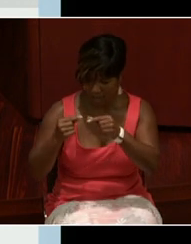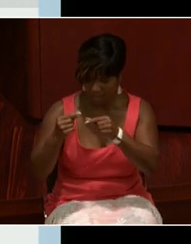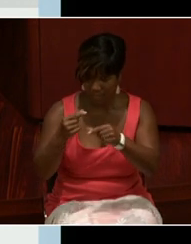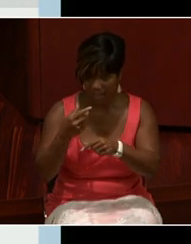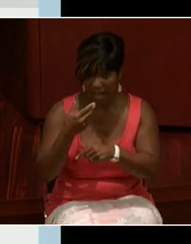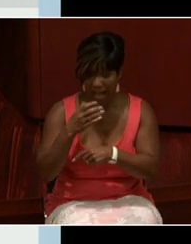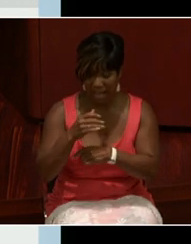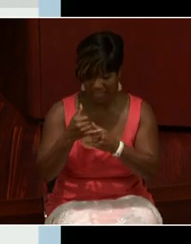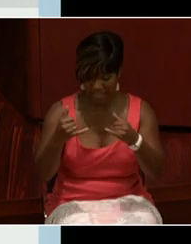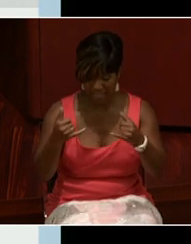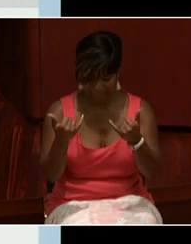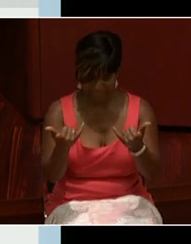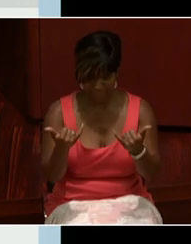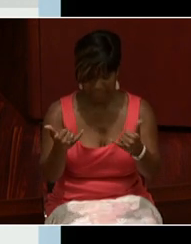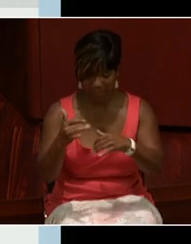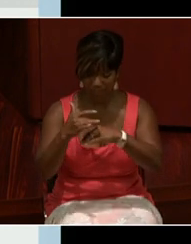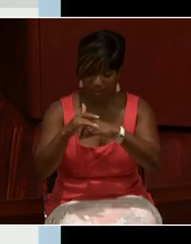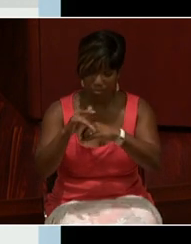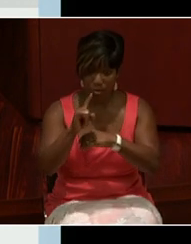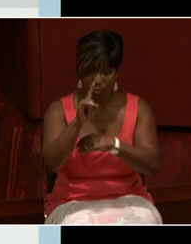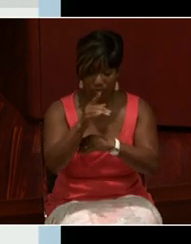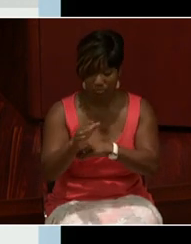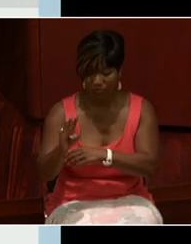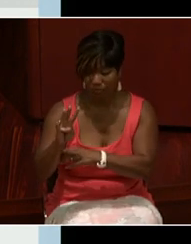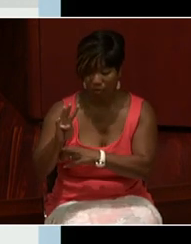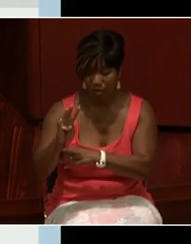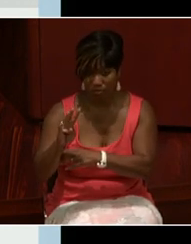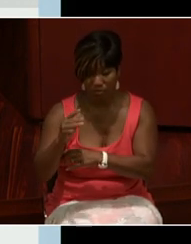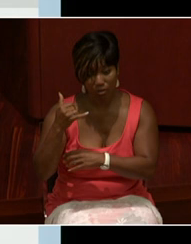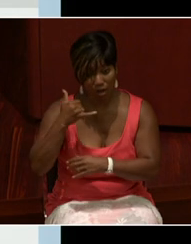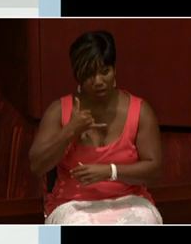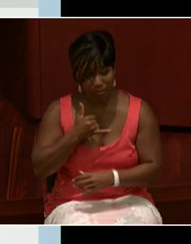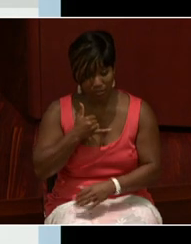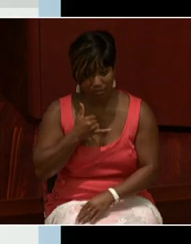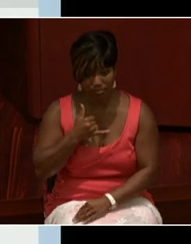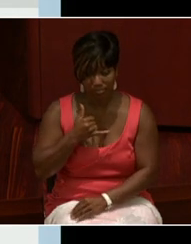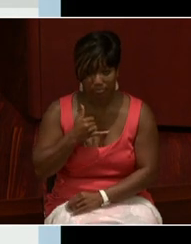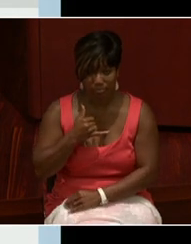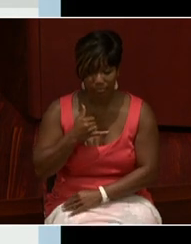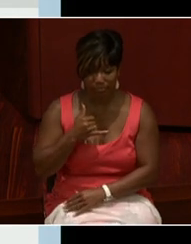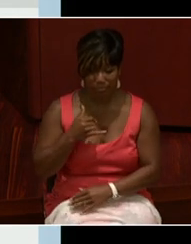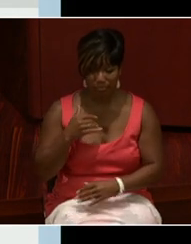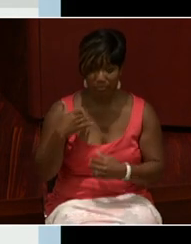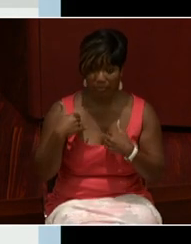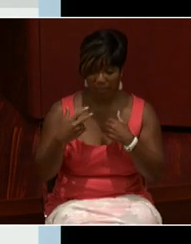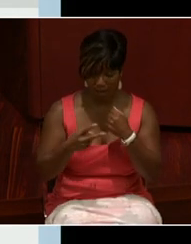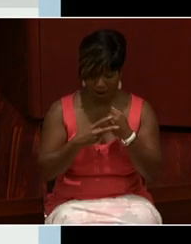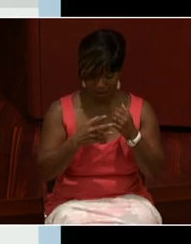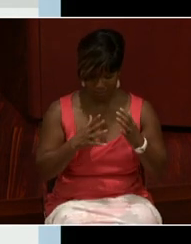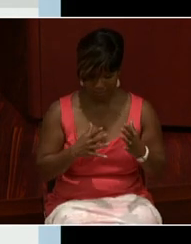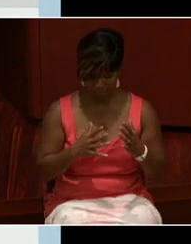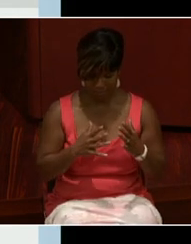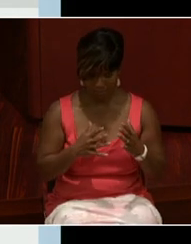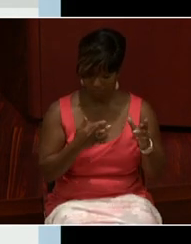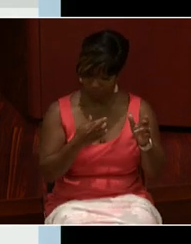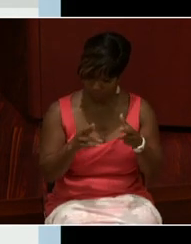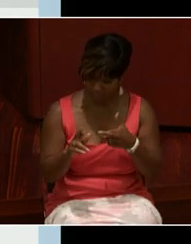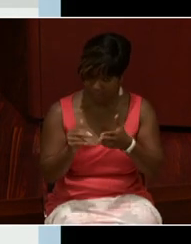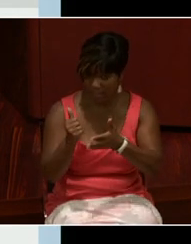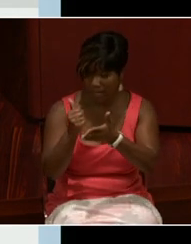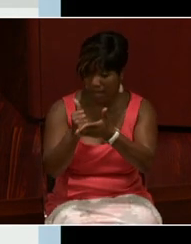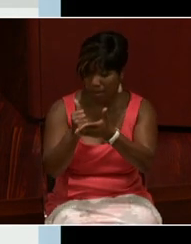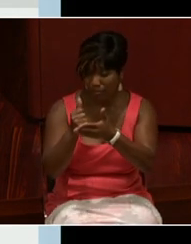hotline is now open from 1 to 4, so please give us a call. We will have archivists standing by and available to help you